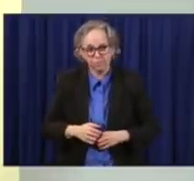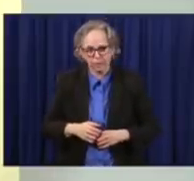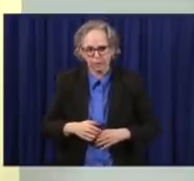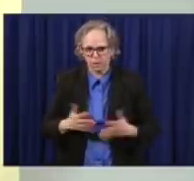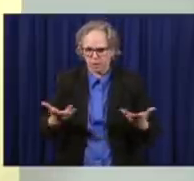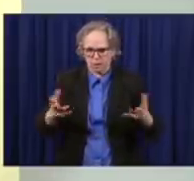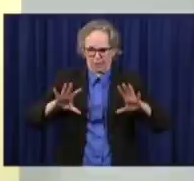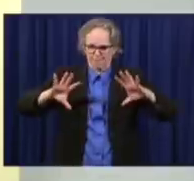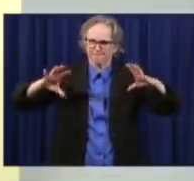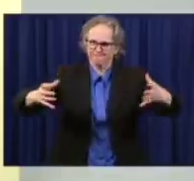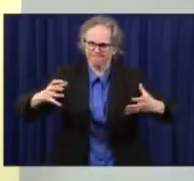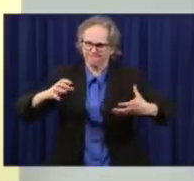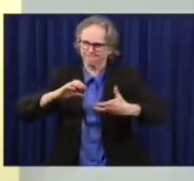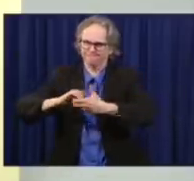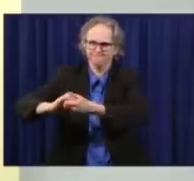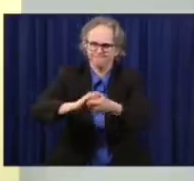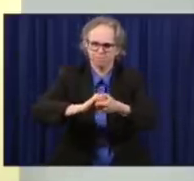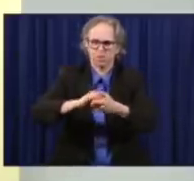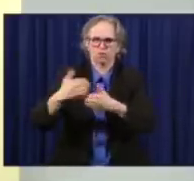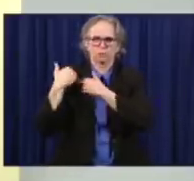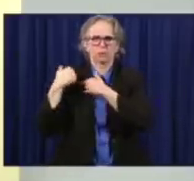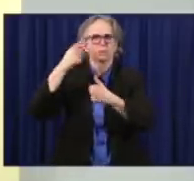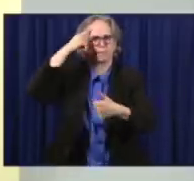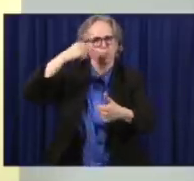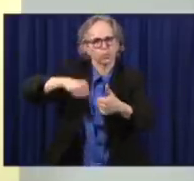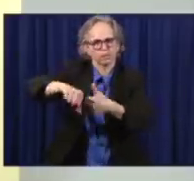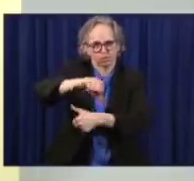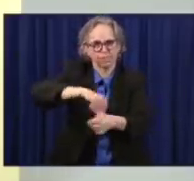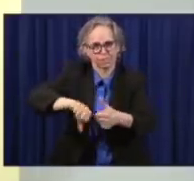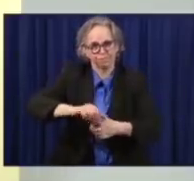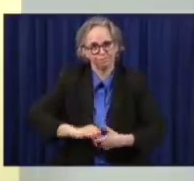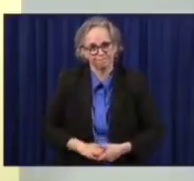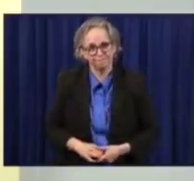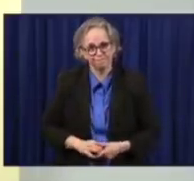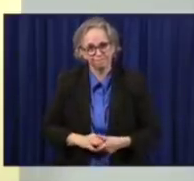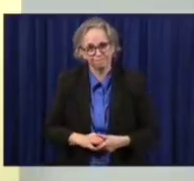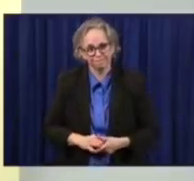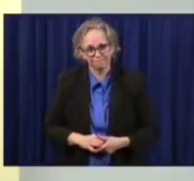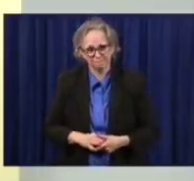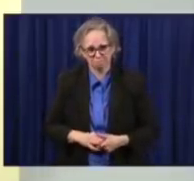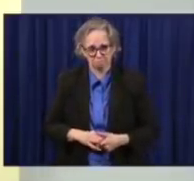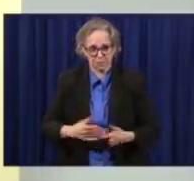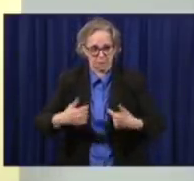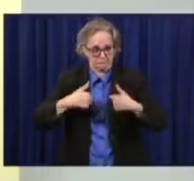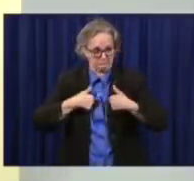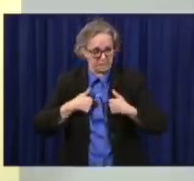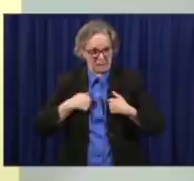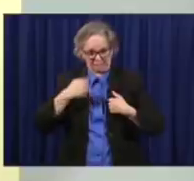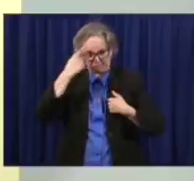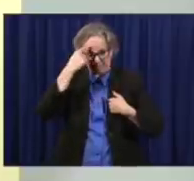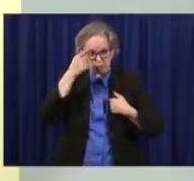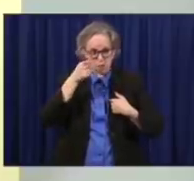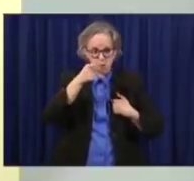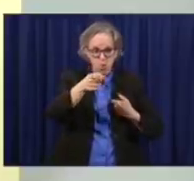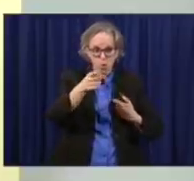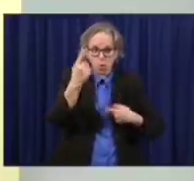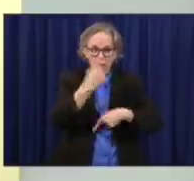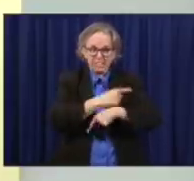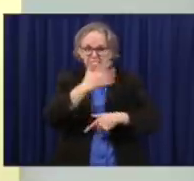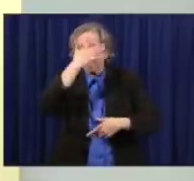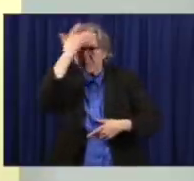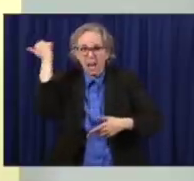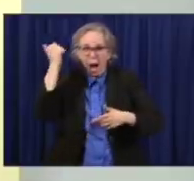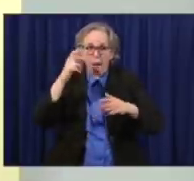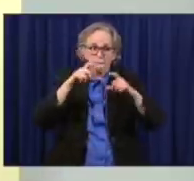And I don't expect that if you forgot to wear your mask that the health department is going to come knocking on the door